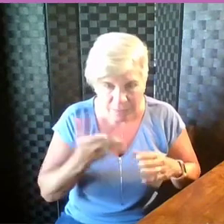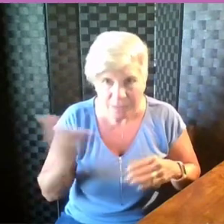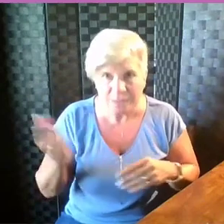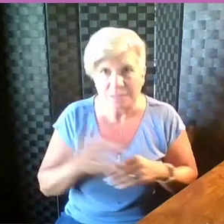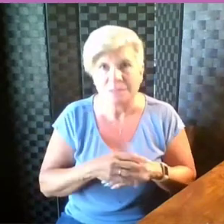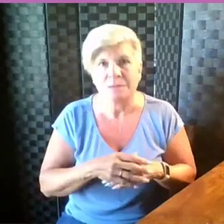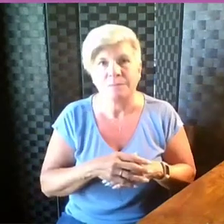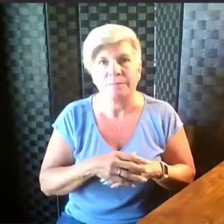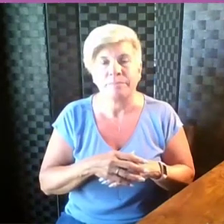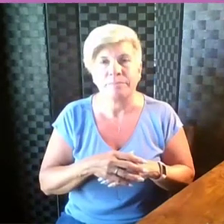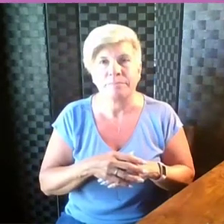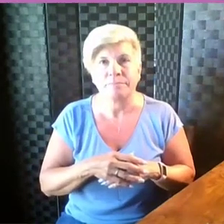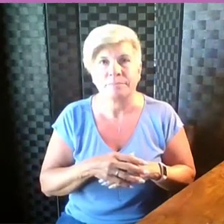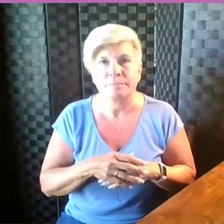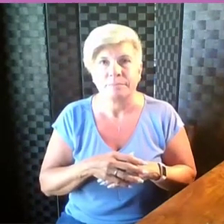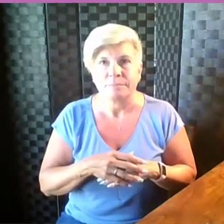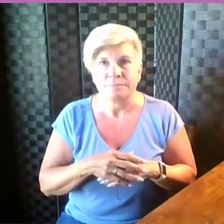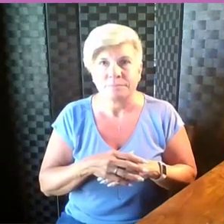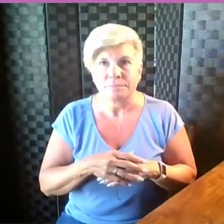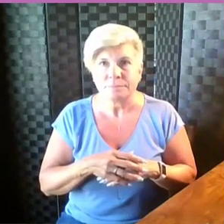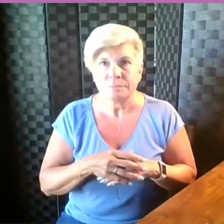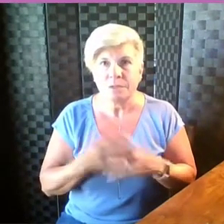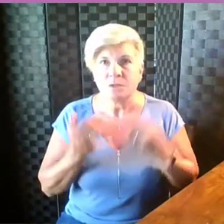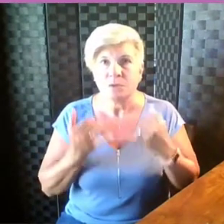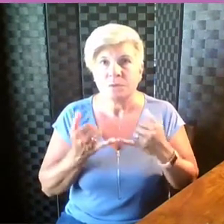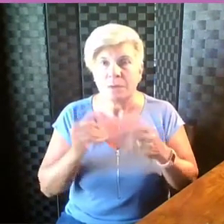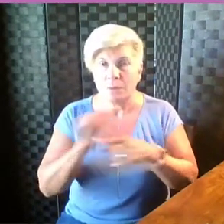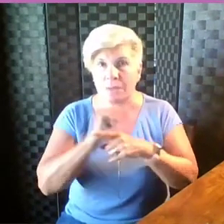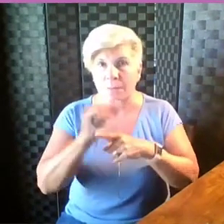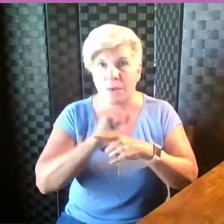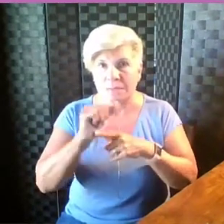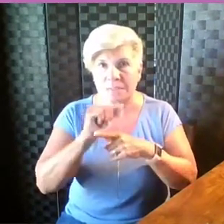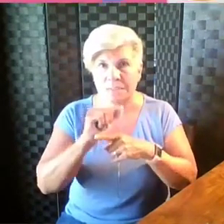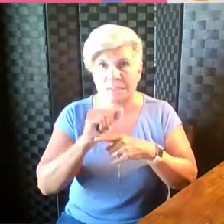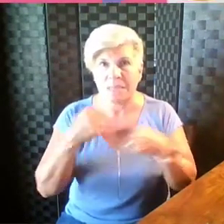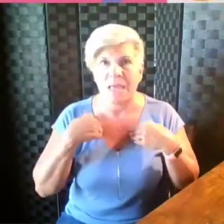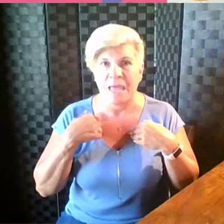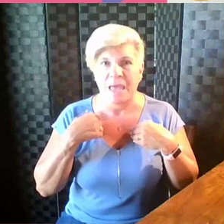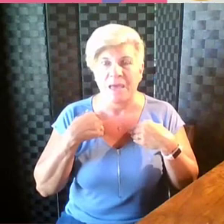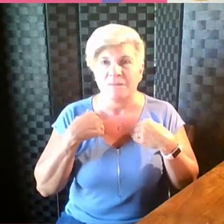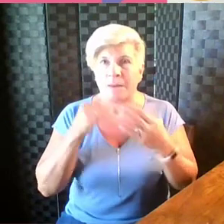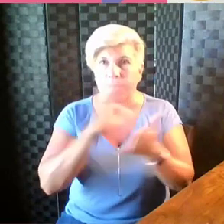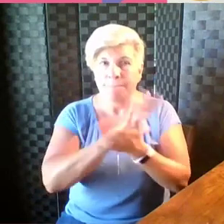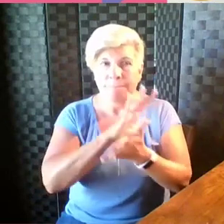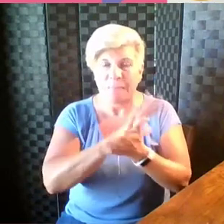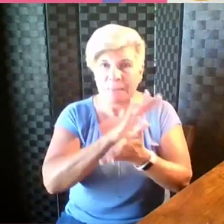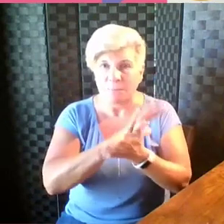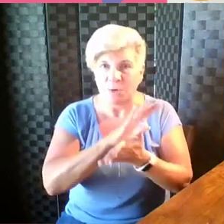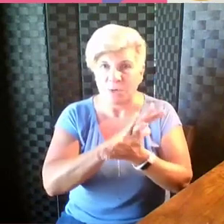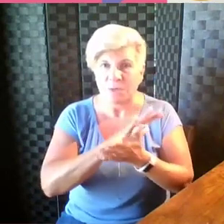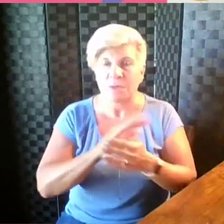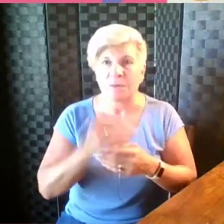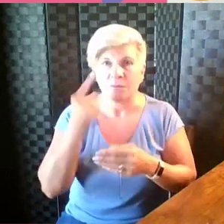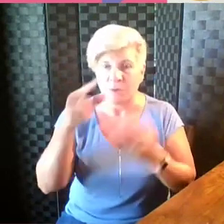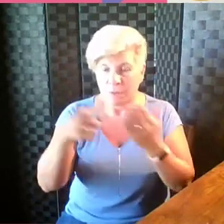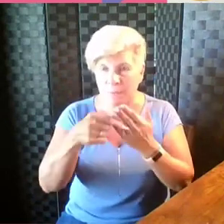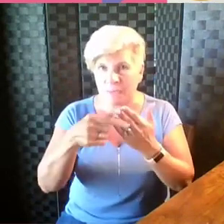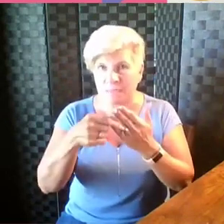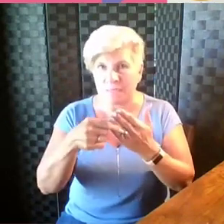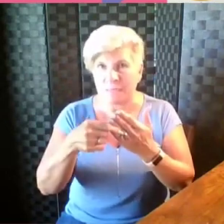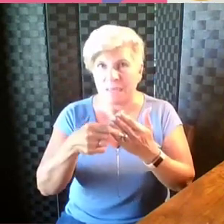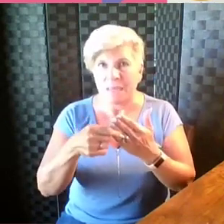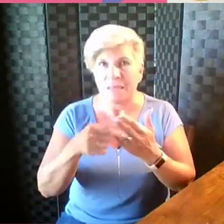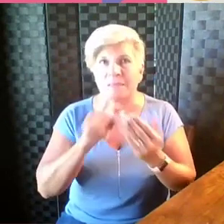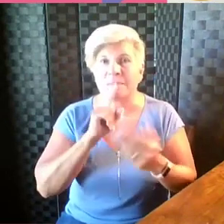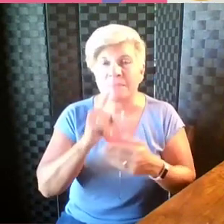So we're going to practice. I have a figurative language worksheet for you in your packet, and there are the